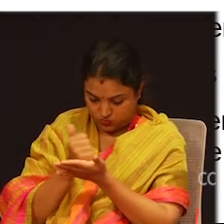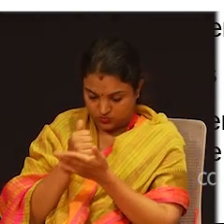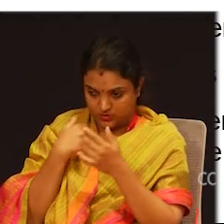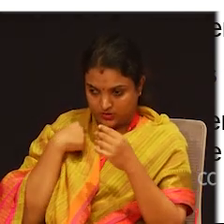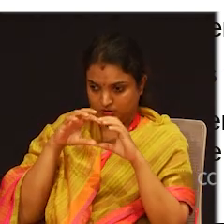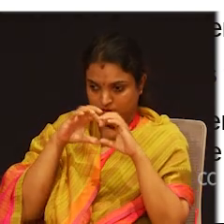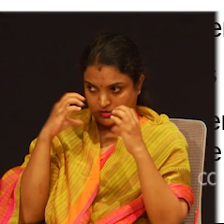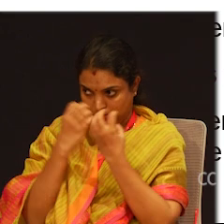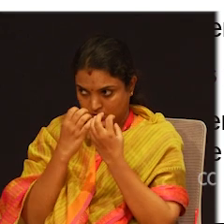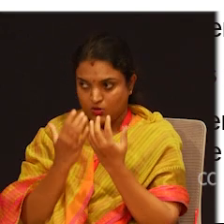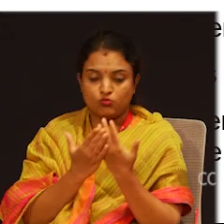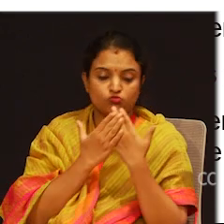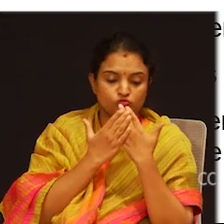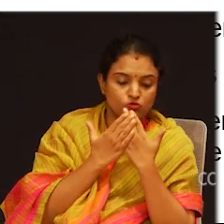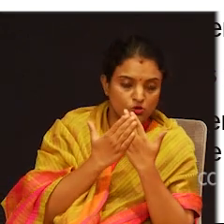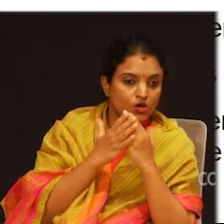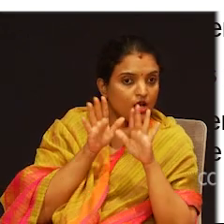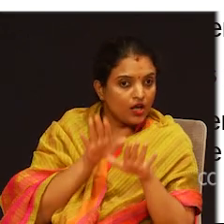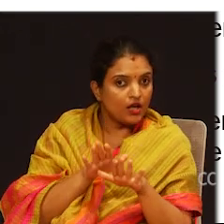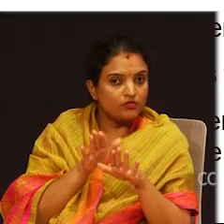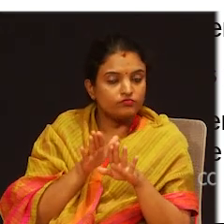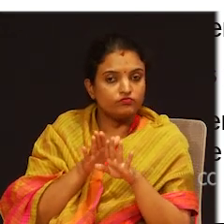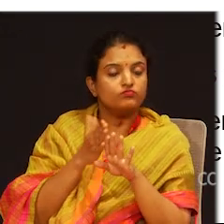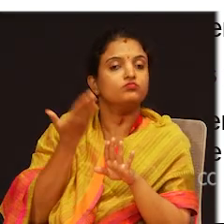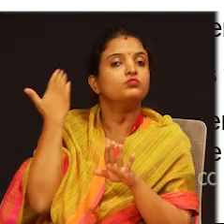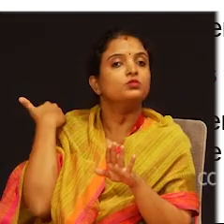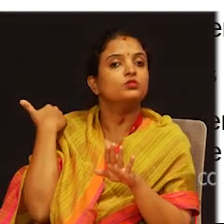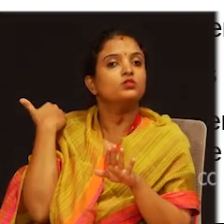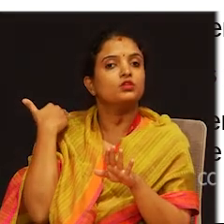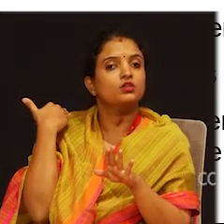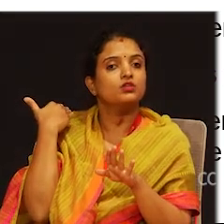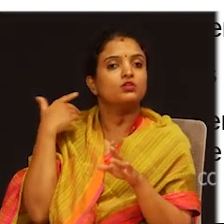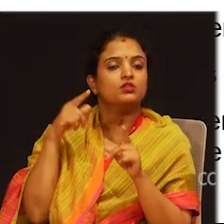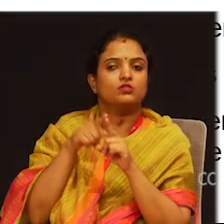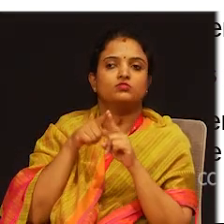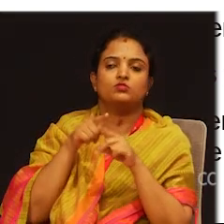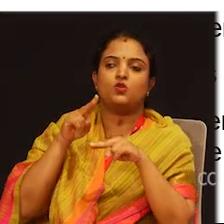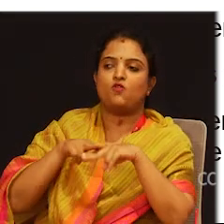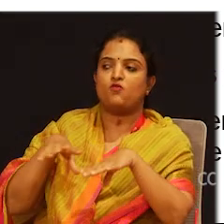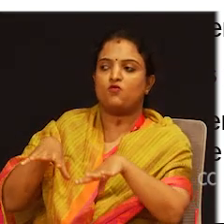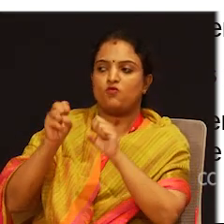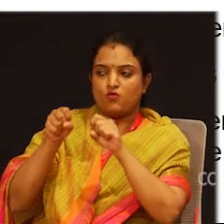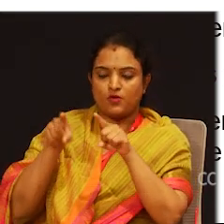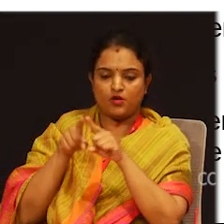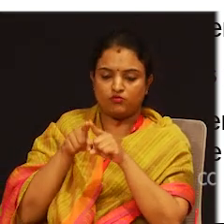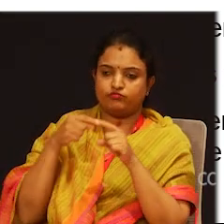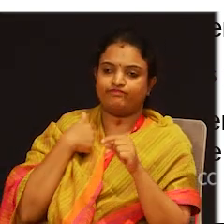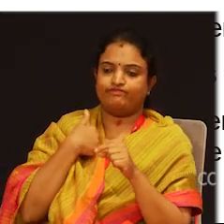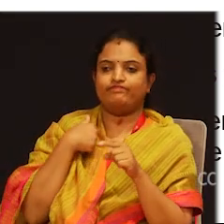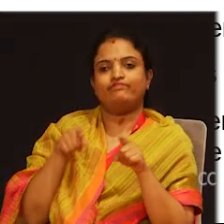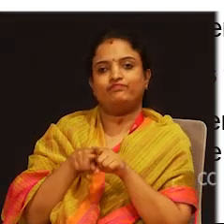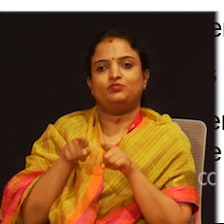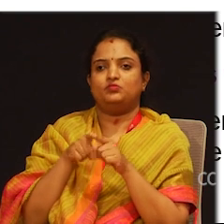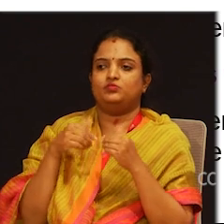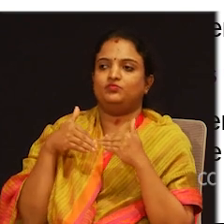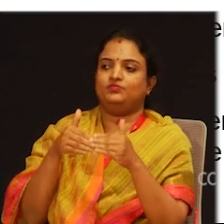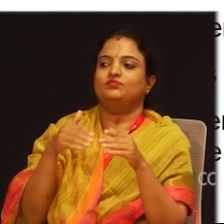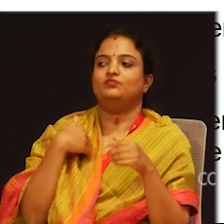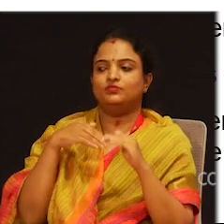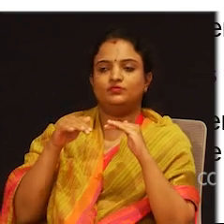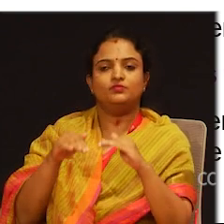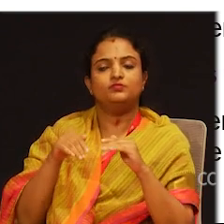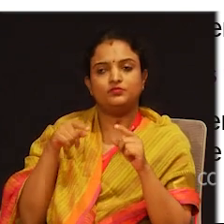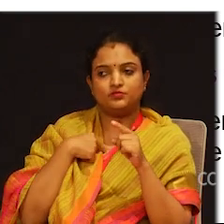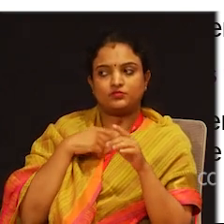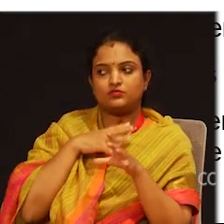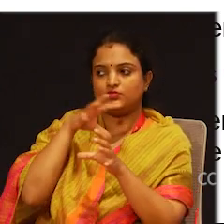classrooms and in the schools early on, in the foundational period and during the school life of a child,